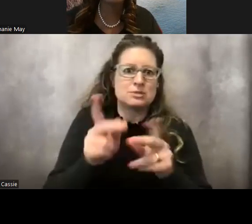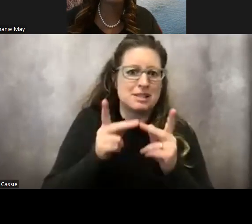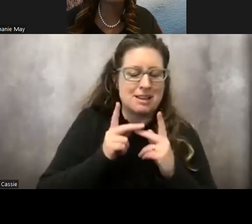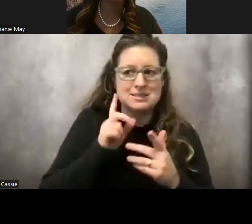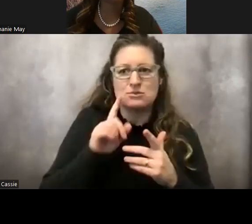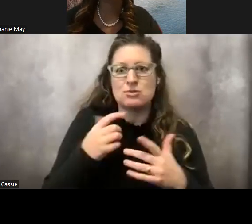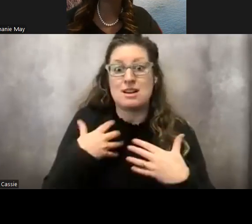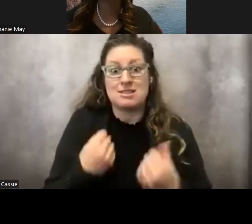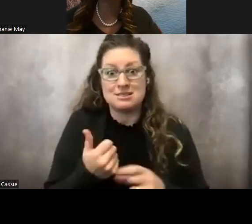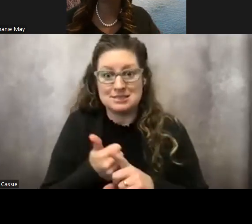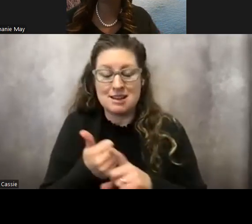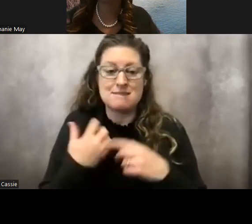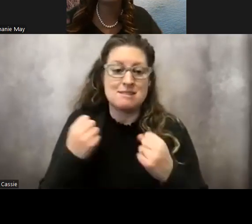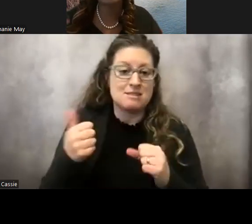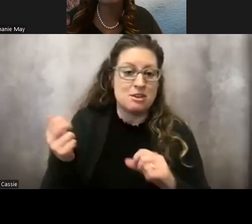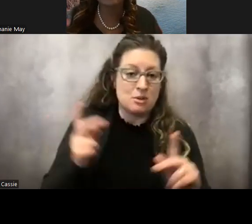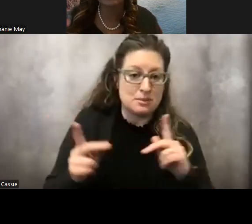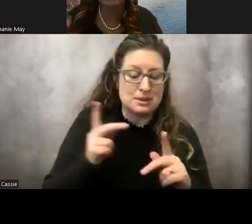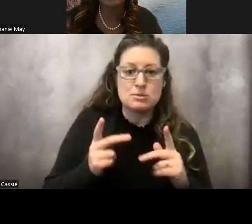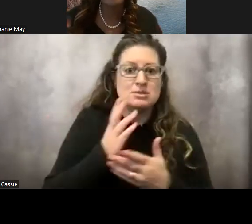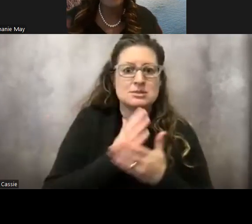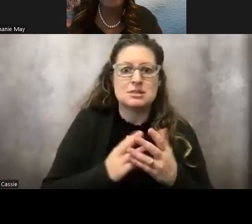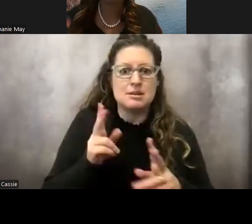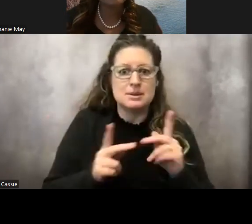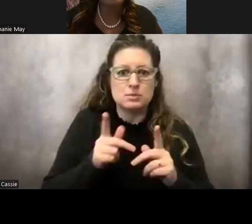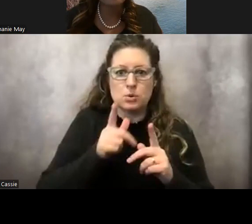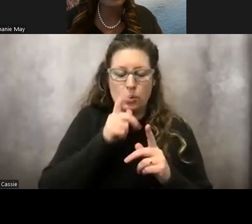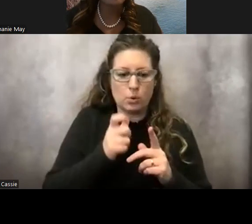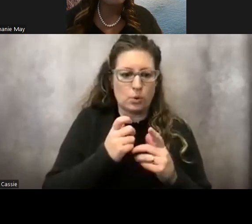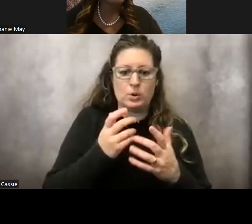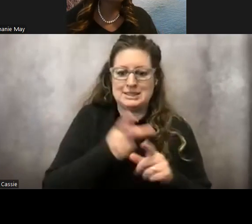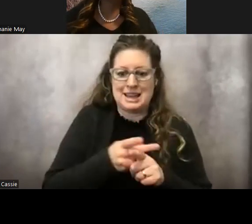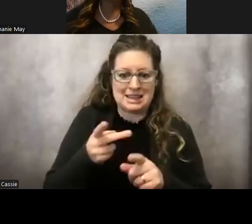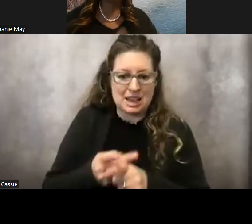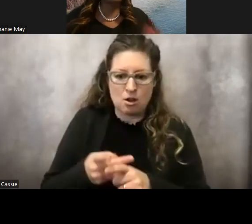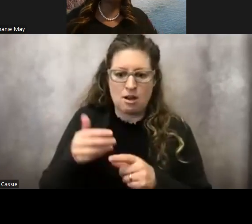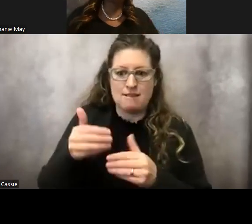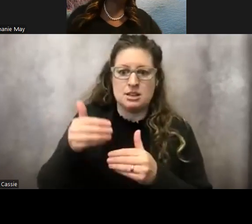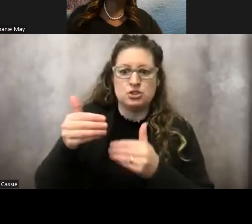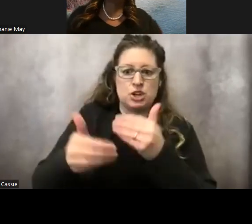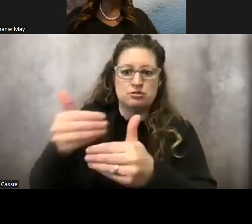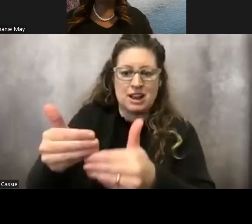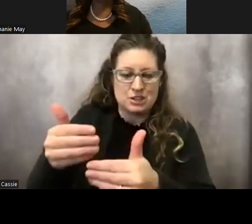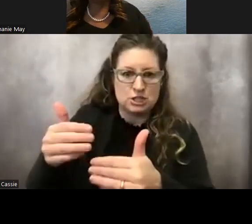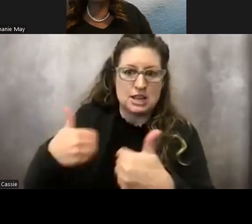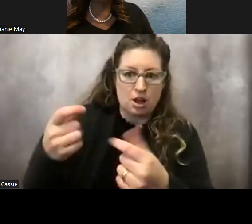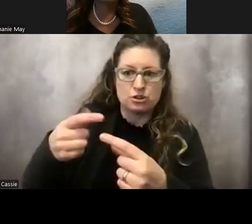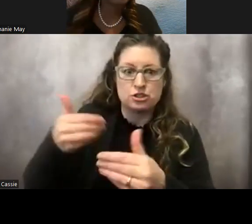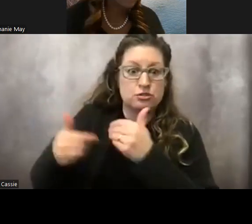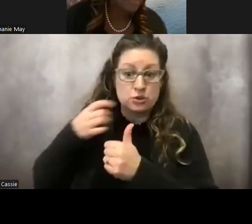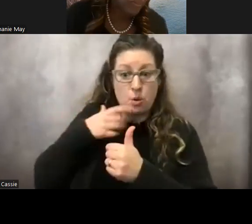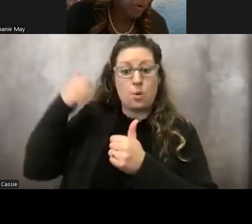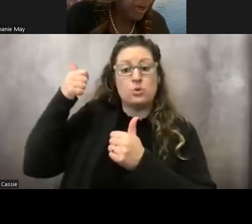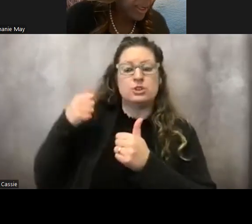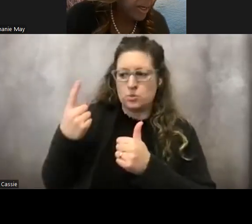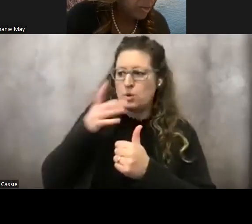have some caregivers that are taking care of 3 generations at the same time. There's one lady that's on here now. She's taking